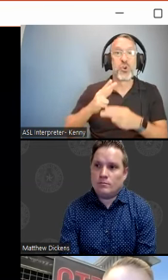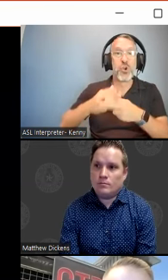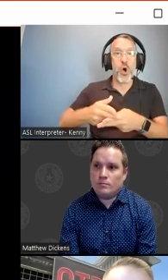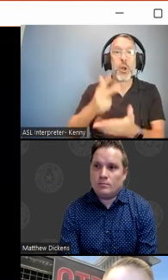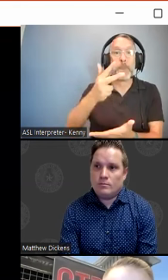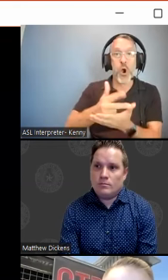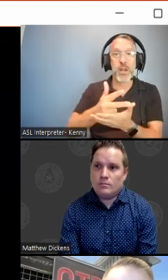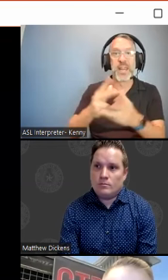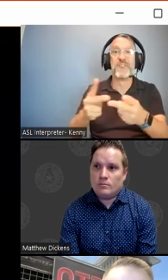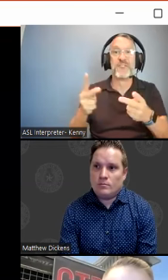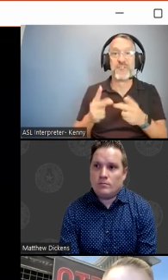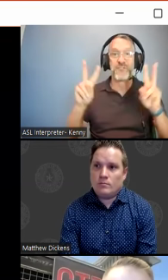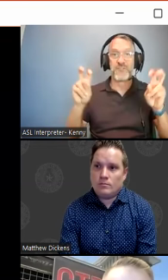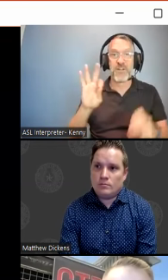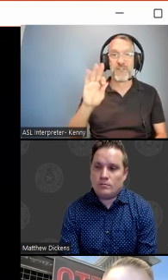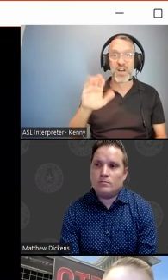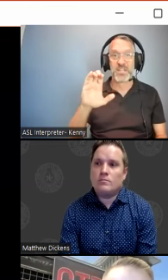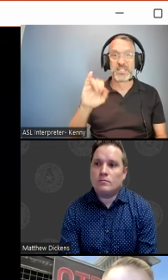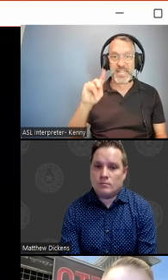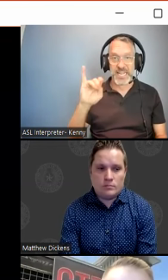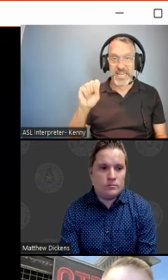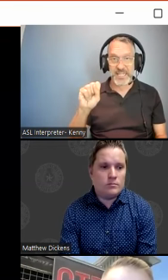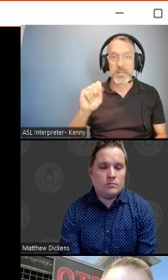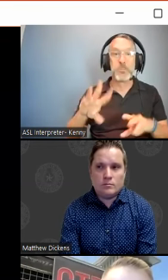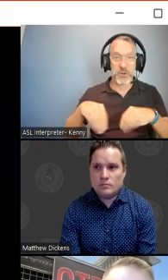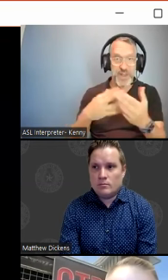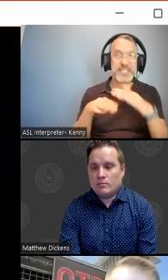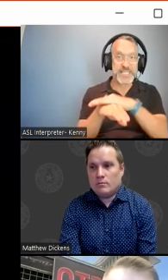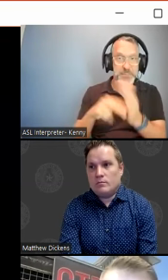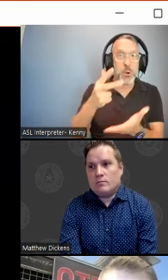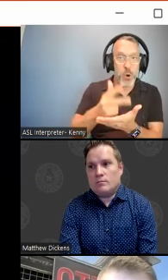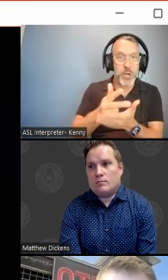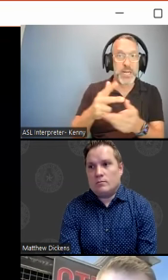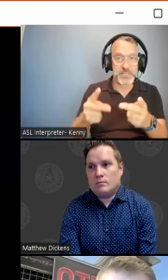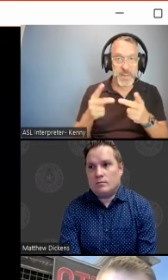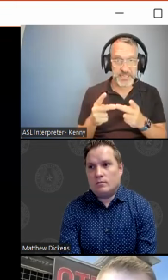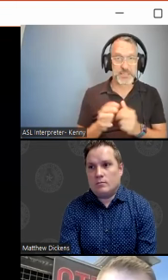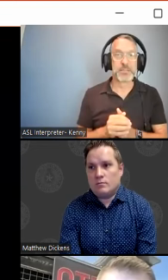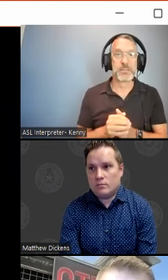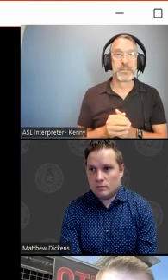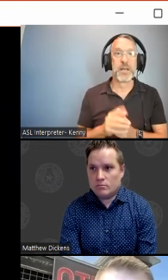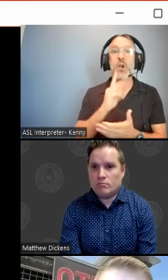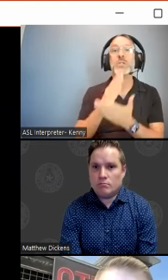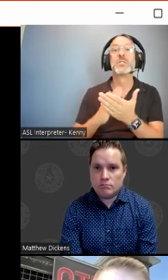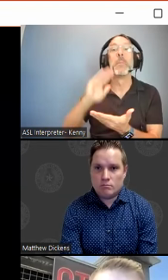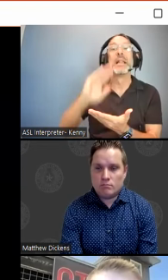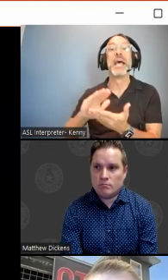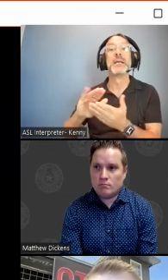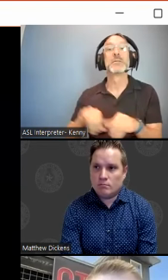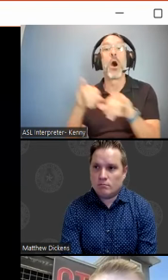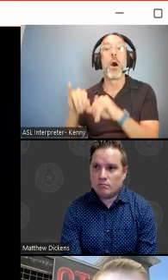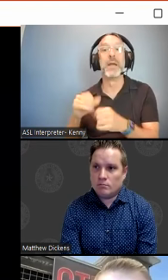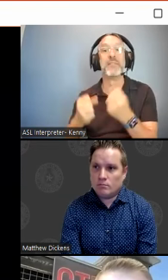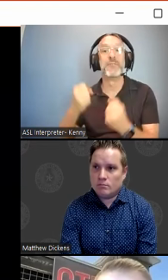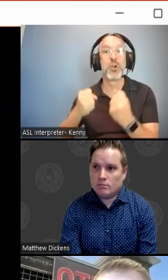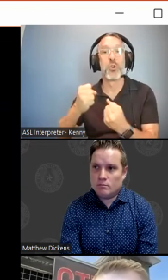parking facilities. Each of them then provides accessible parking spaces. There are some less common vehicle